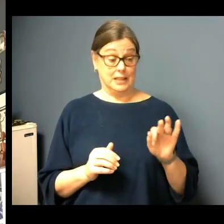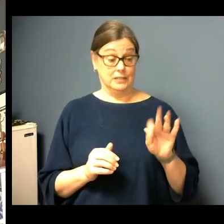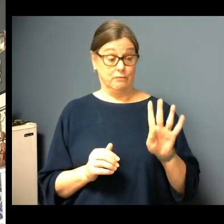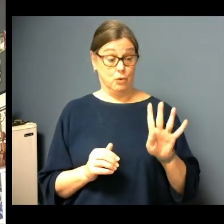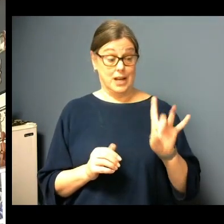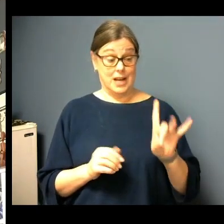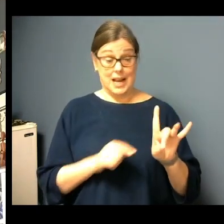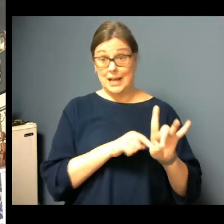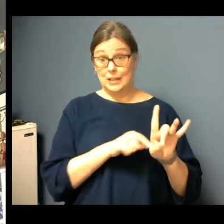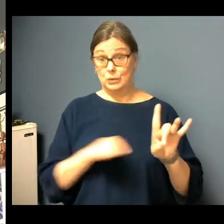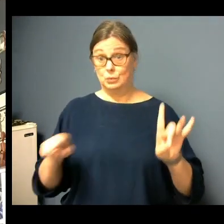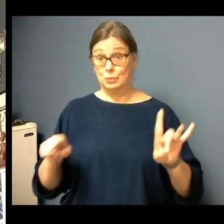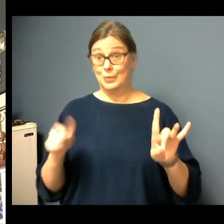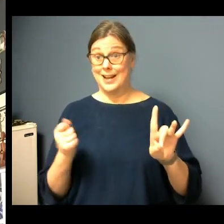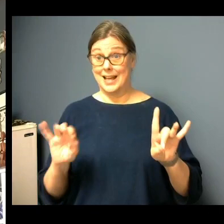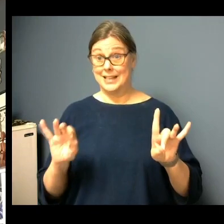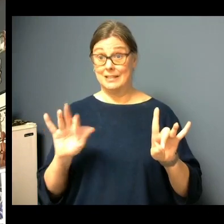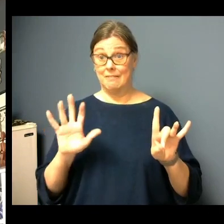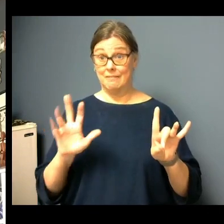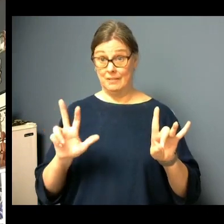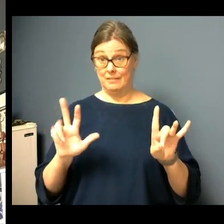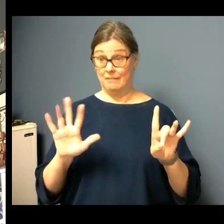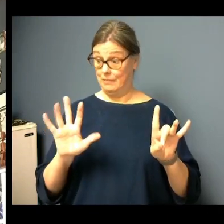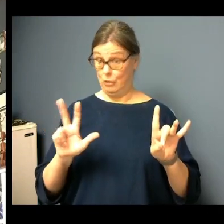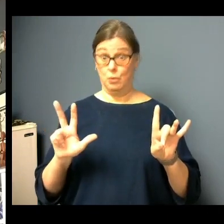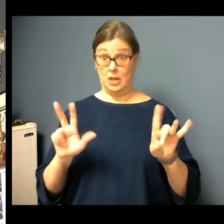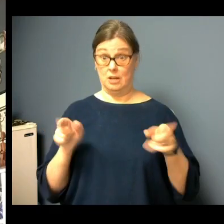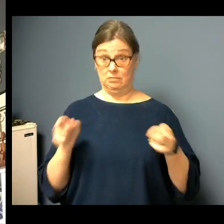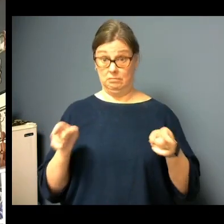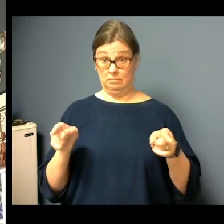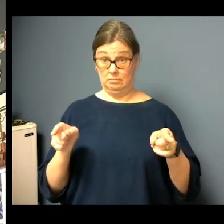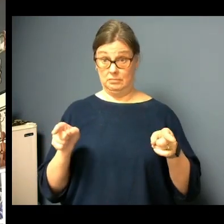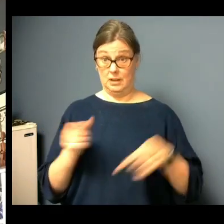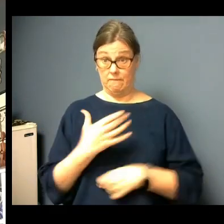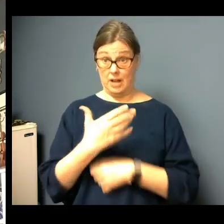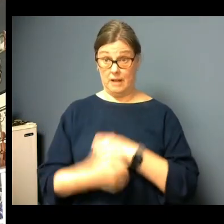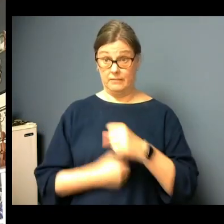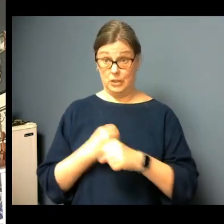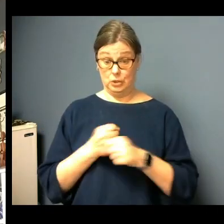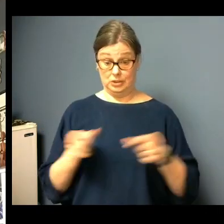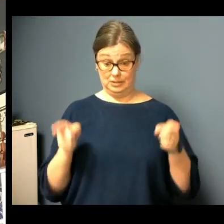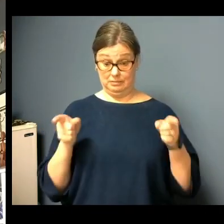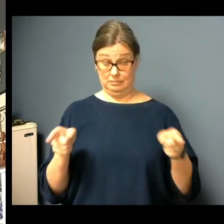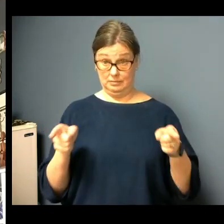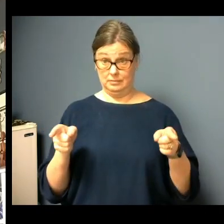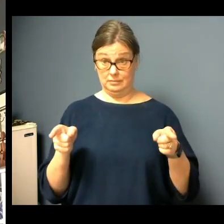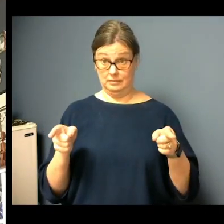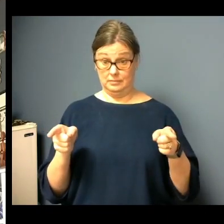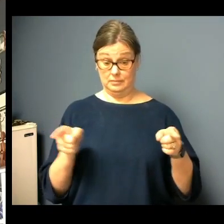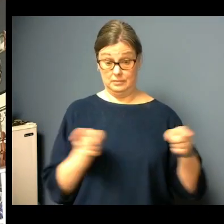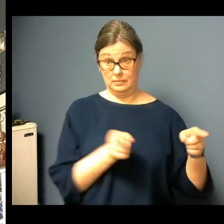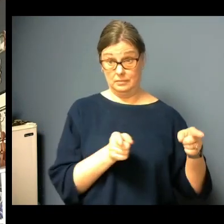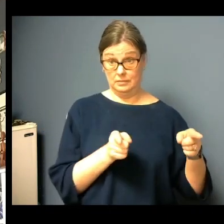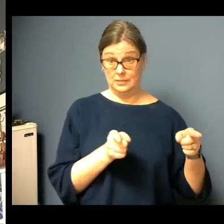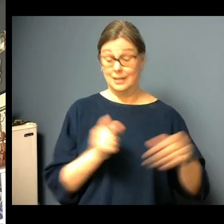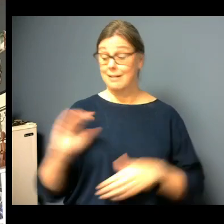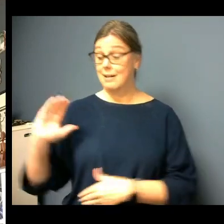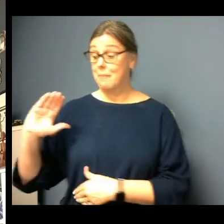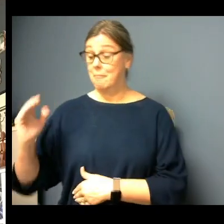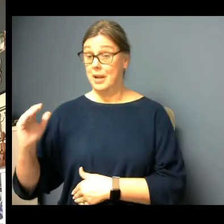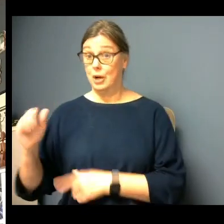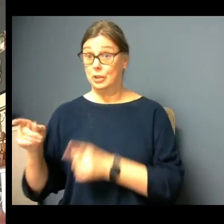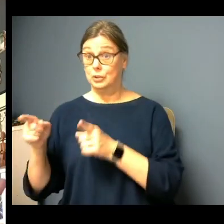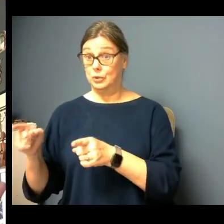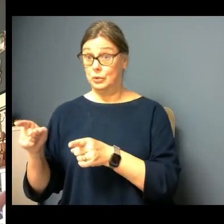and 1953, 1948 to 1953, just 5 years, there's more babies born in those 5 years than